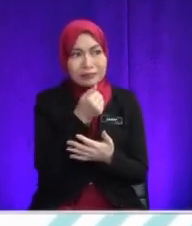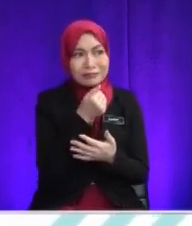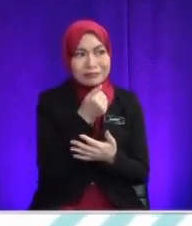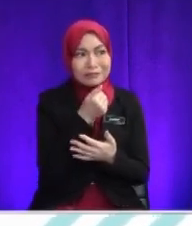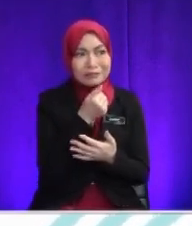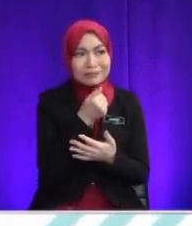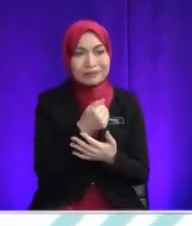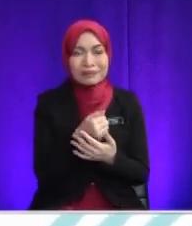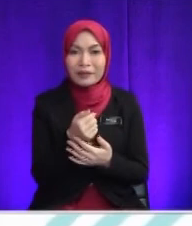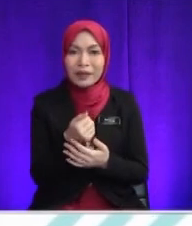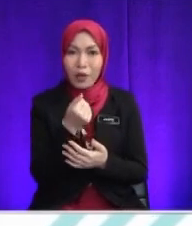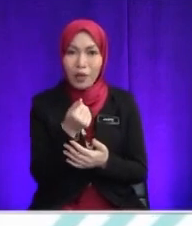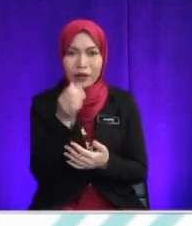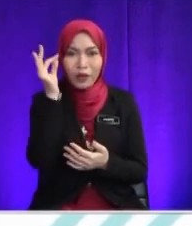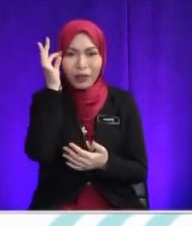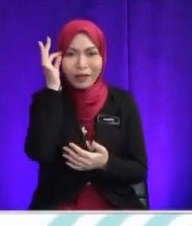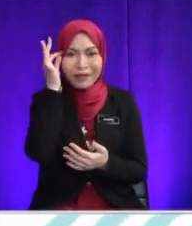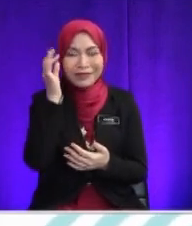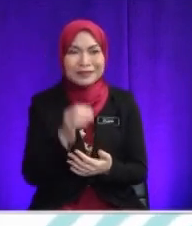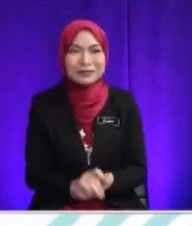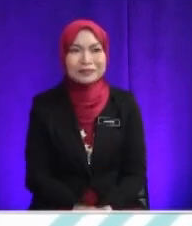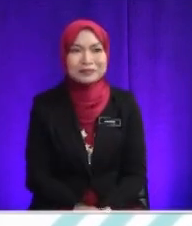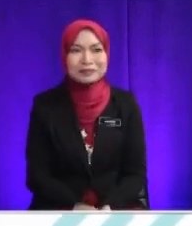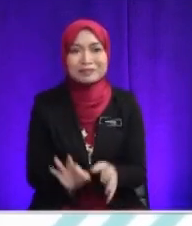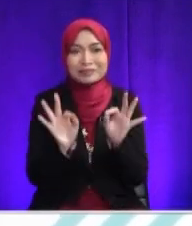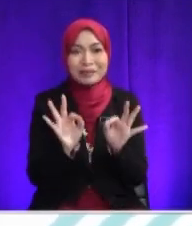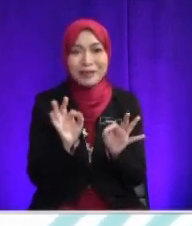showing green. Nazifa is showing both. 50-50.